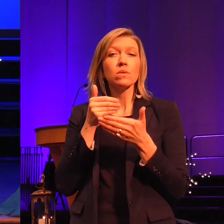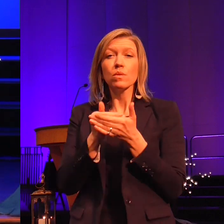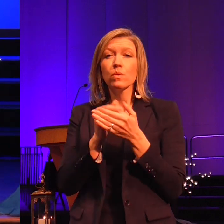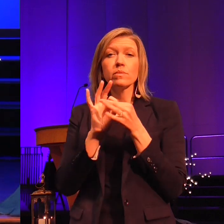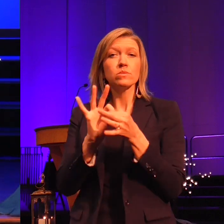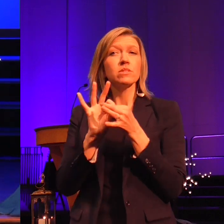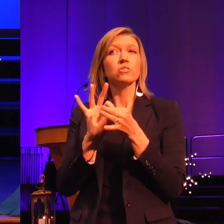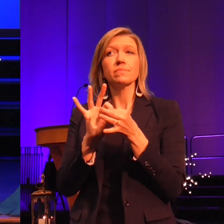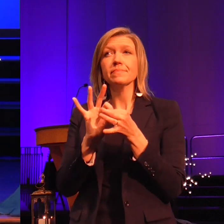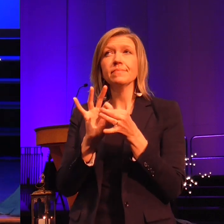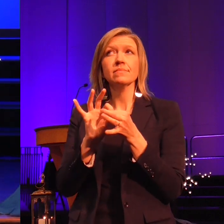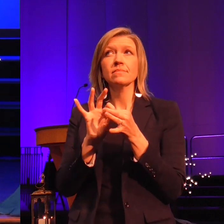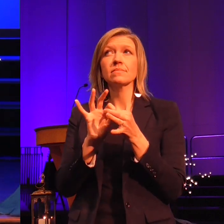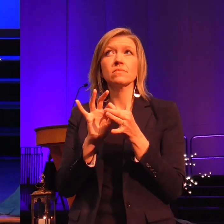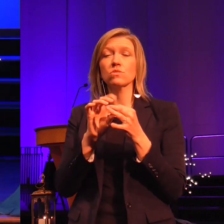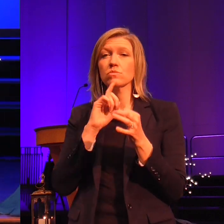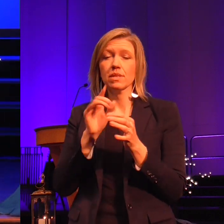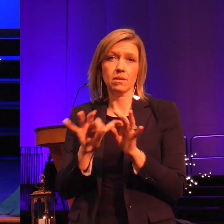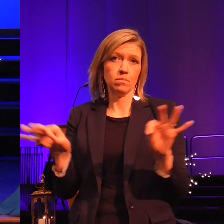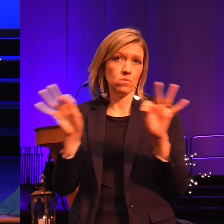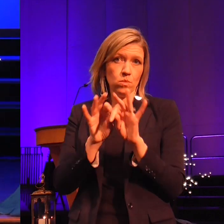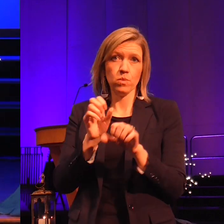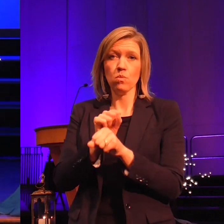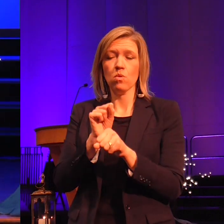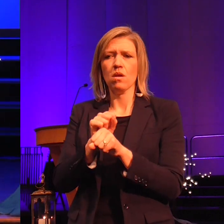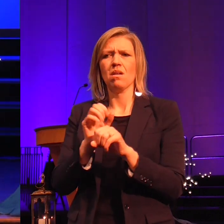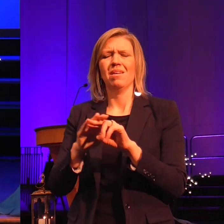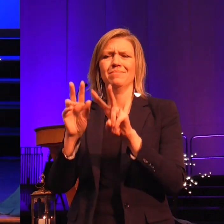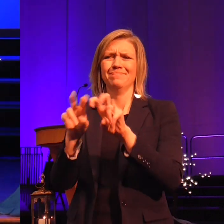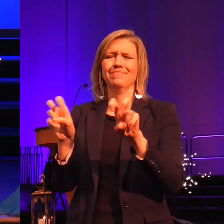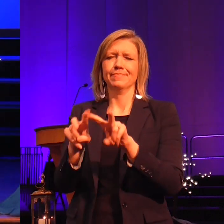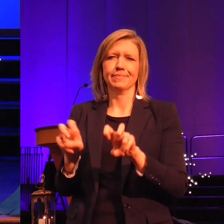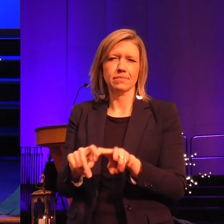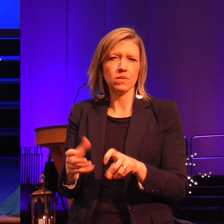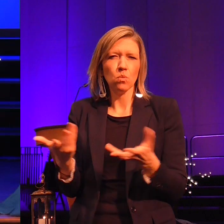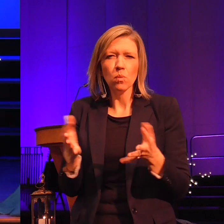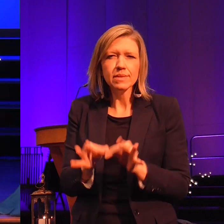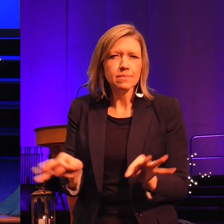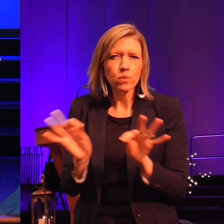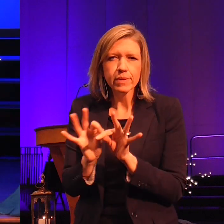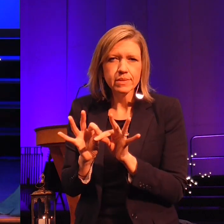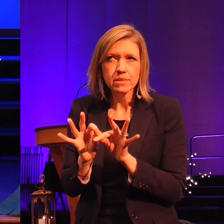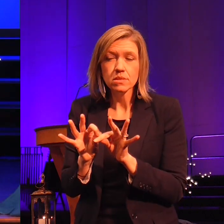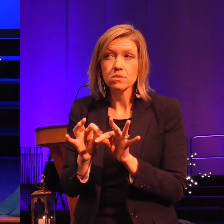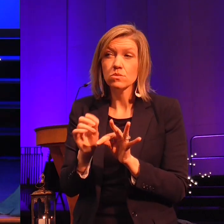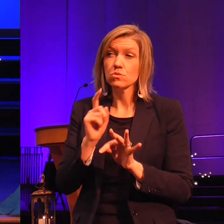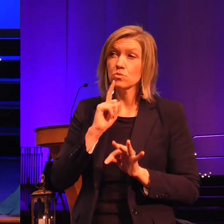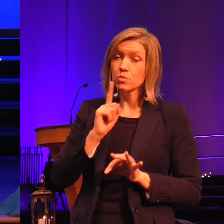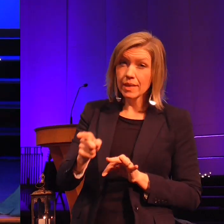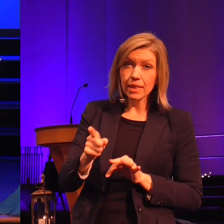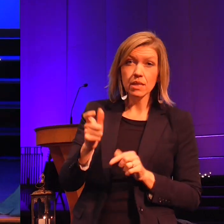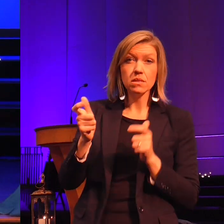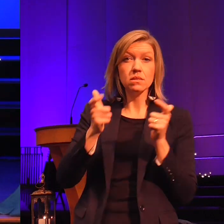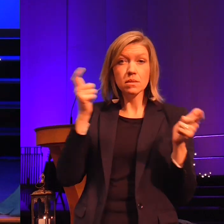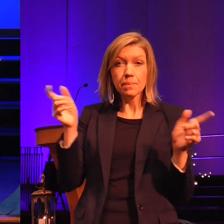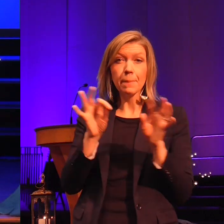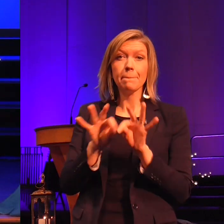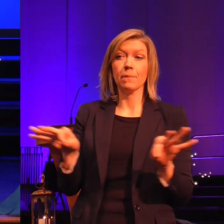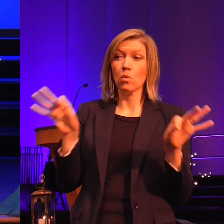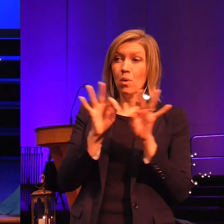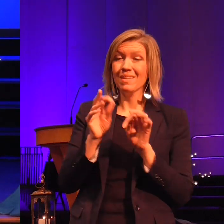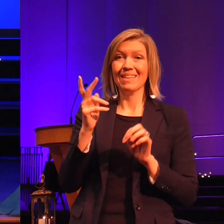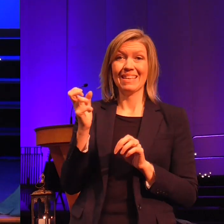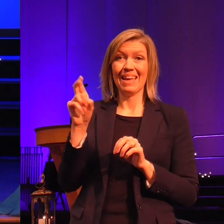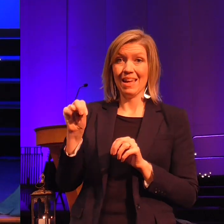really working on what is important. Is it really that important that Ken constantly will